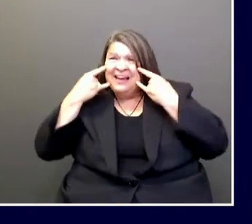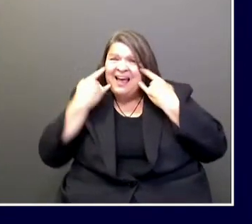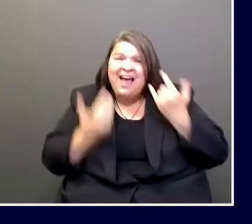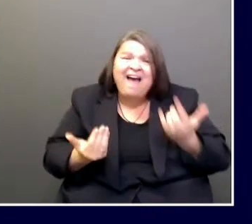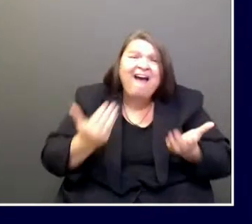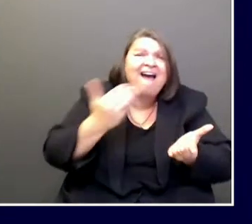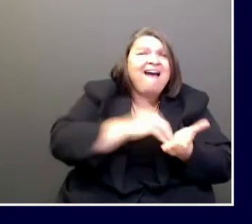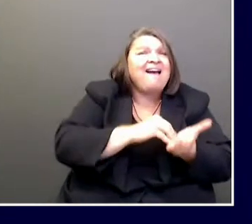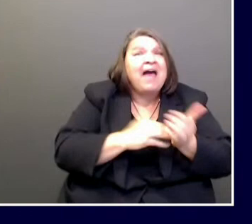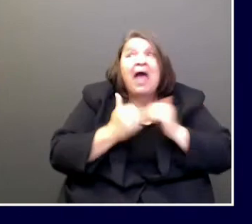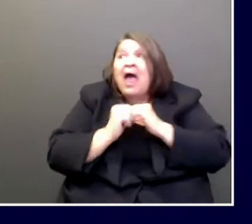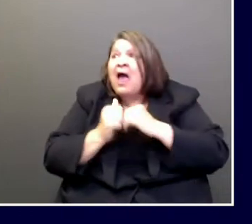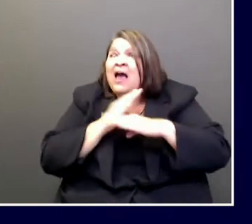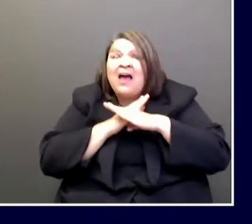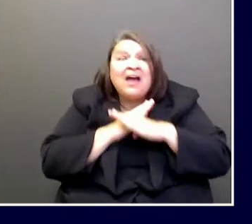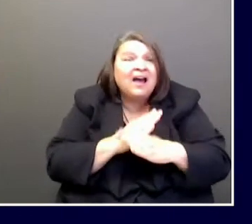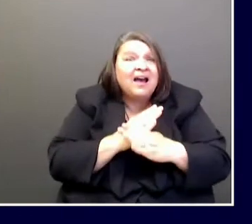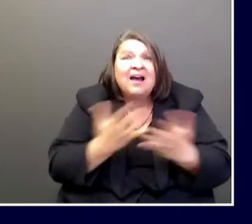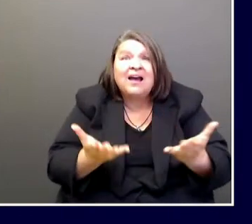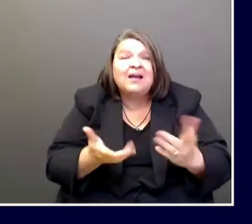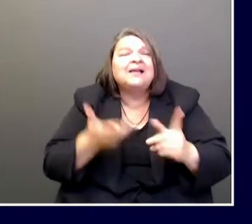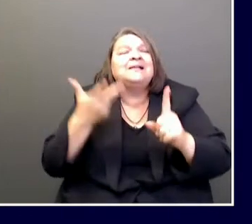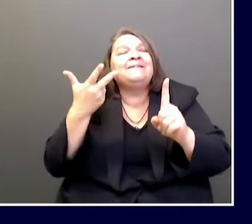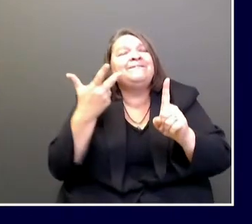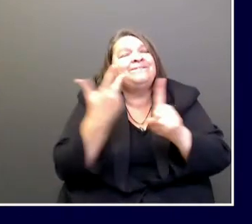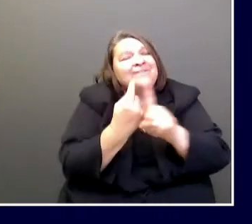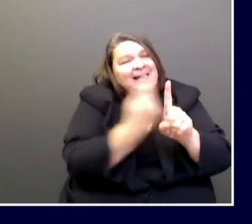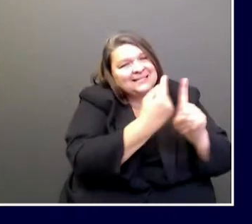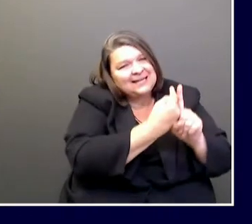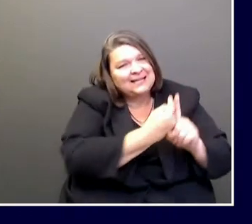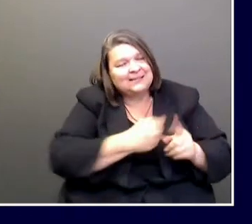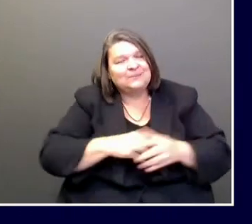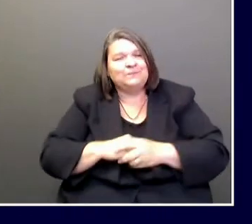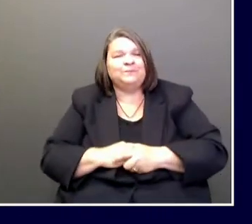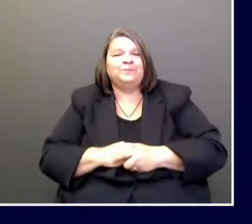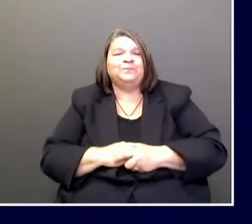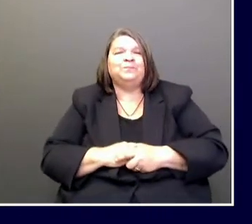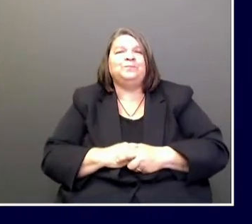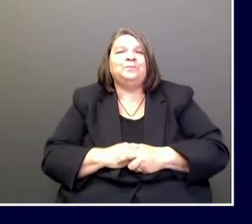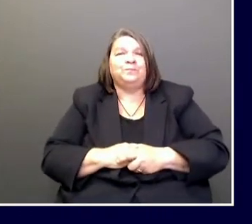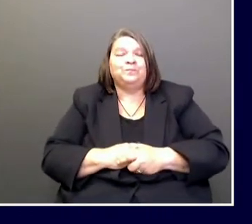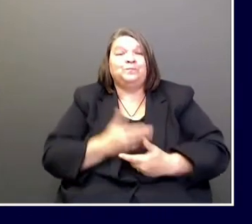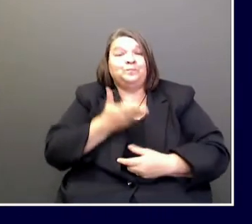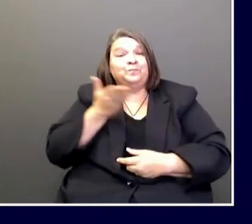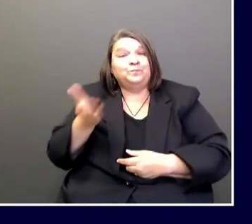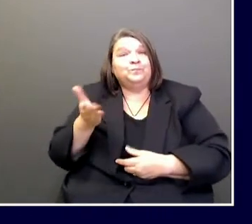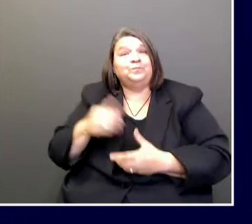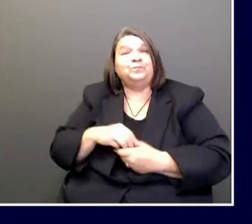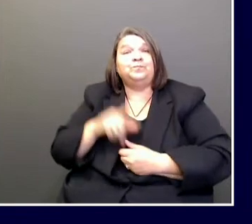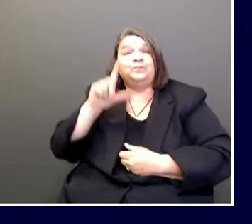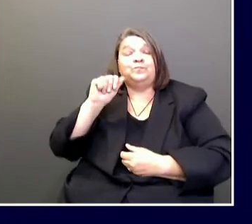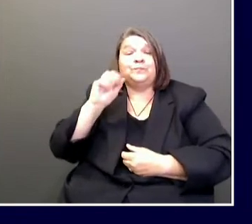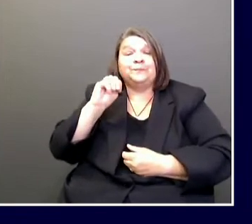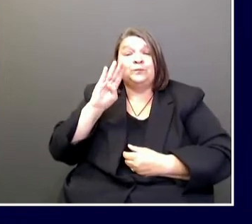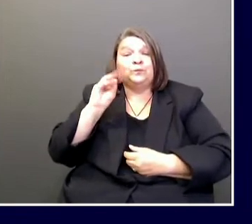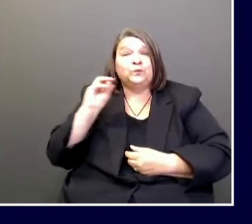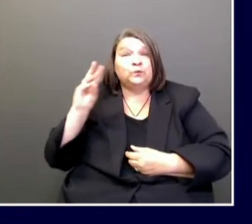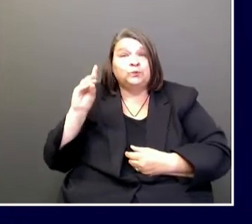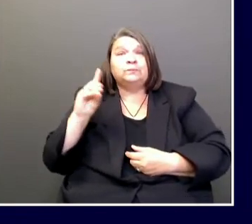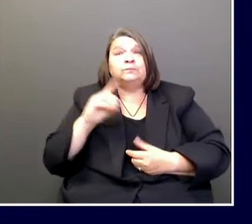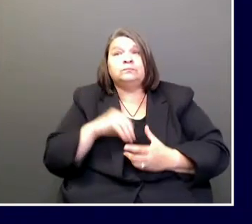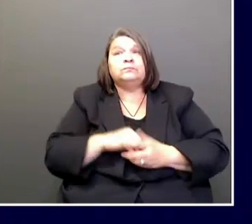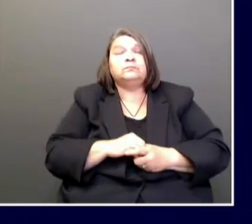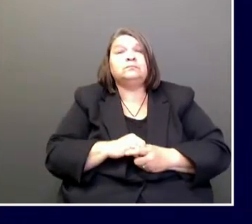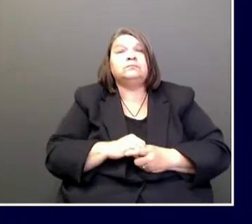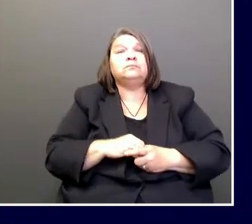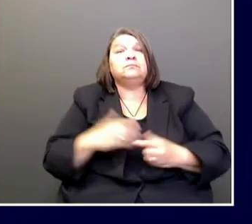like to turn things over to Commissioner Lambrew. Thank you, Director Shah. I am happy to announce today that the Maine Department of